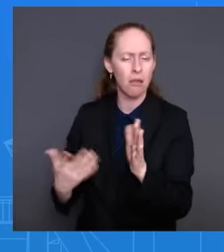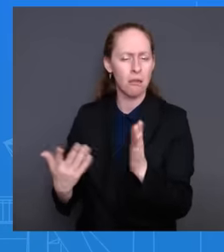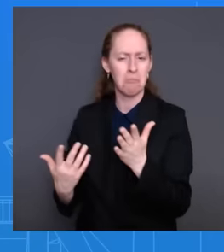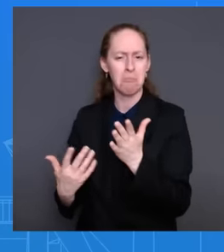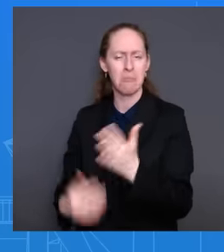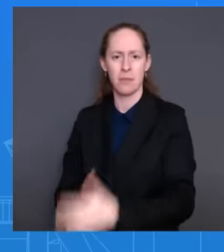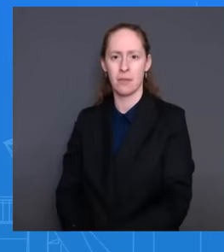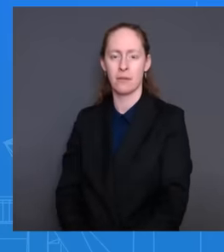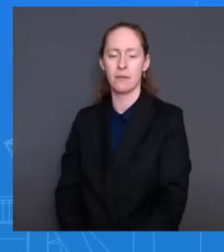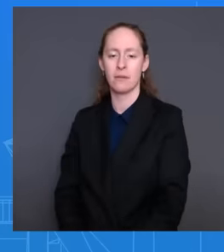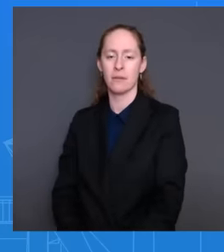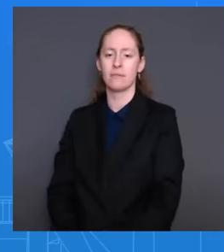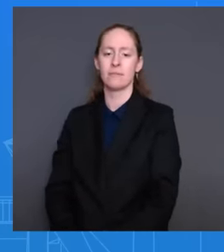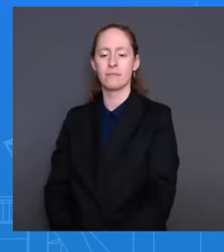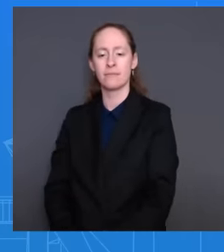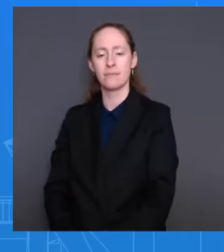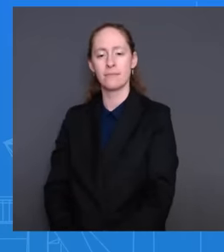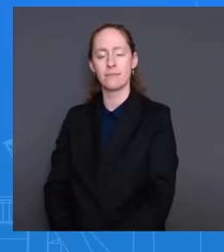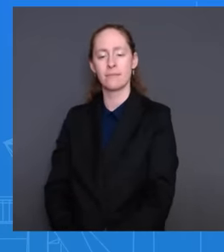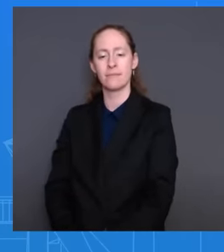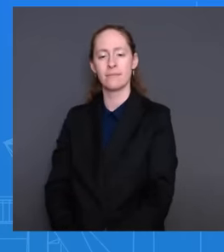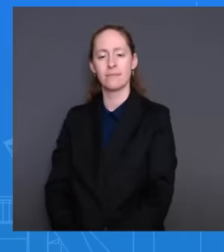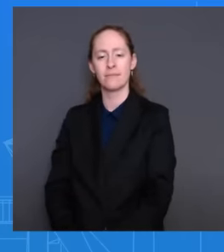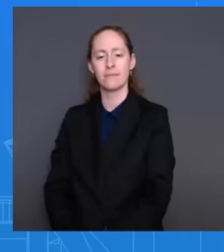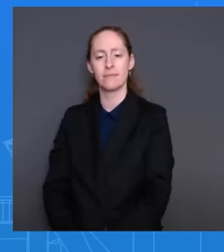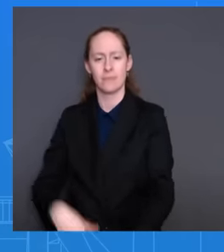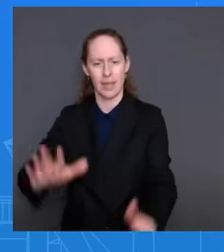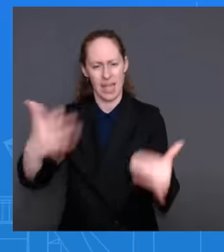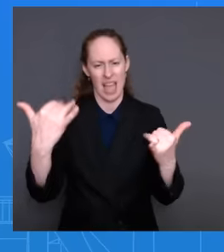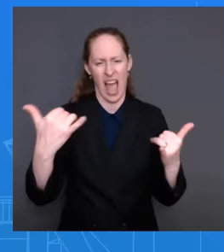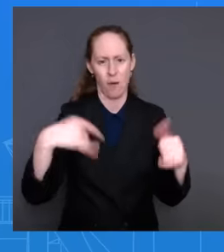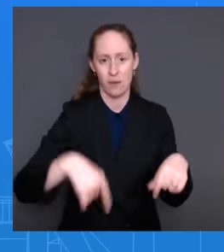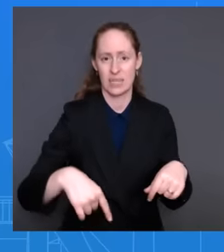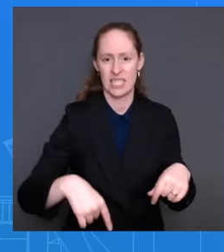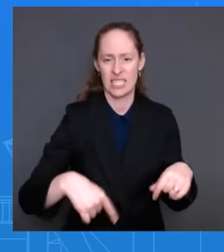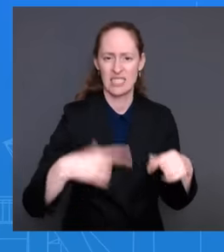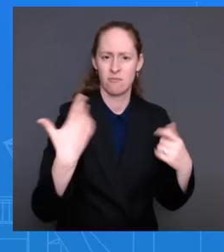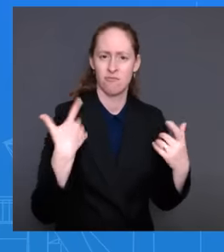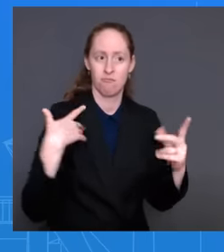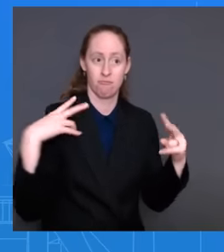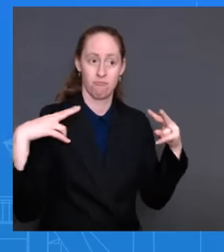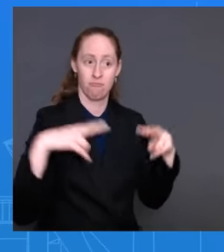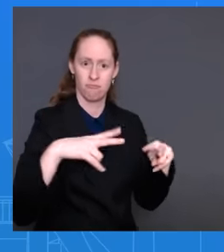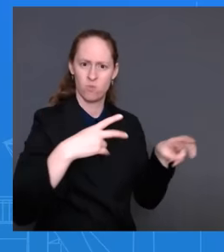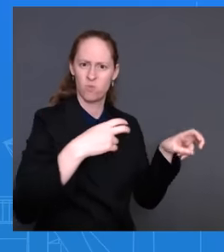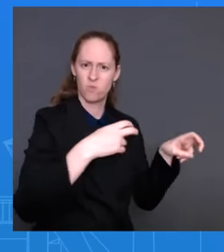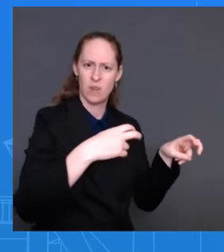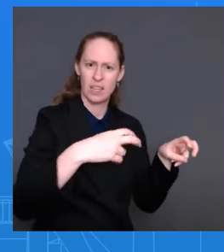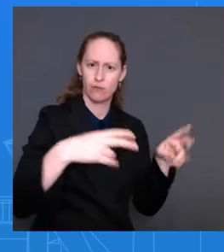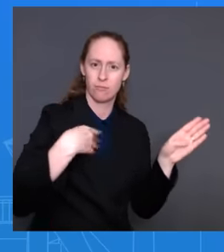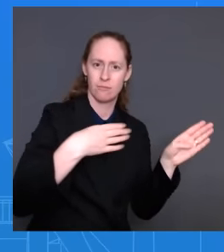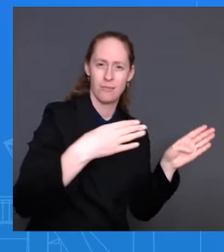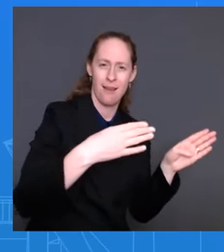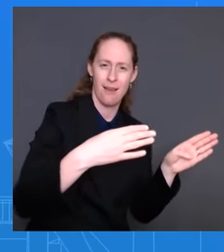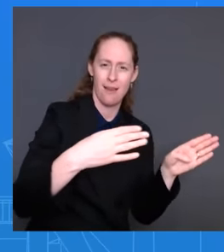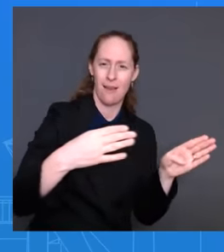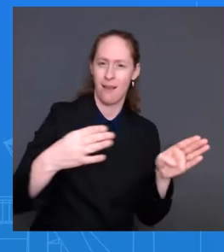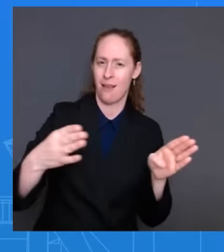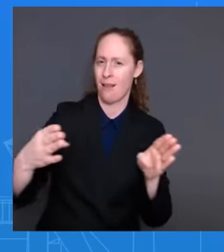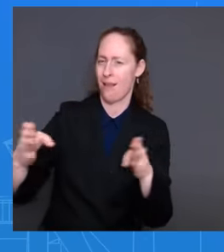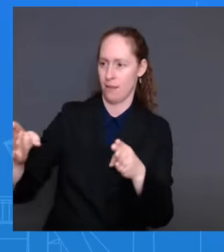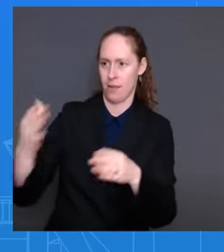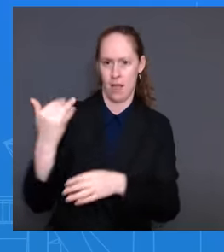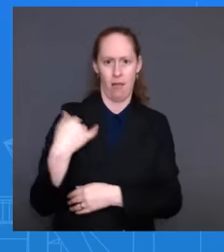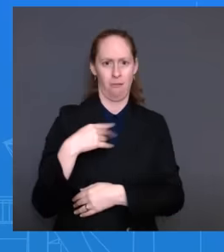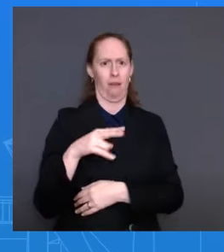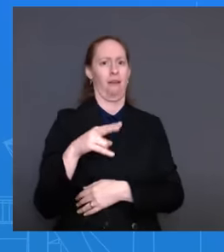We're dealing with an economy that has really bounced back. more than 8.5 million jobs have been created. We've